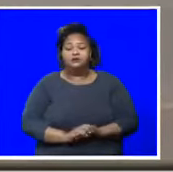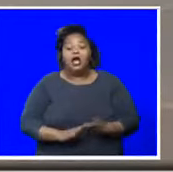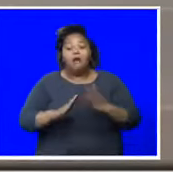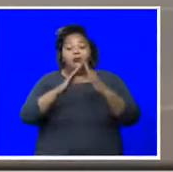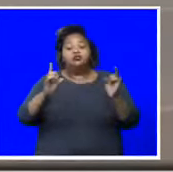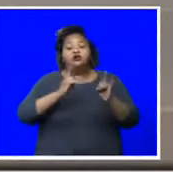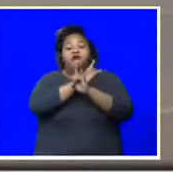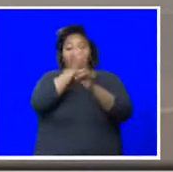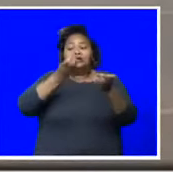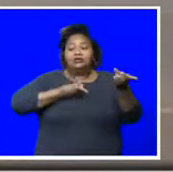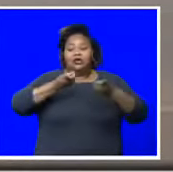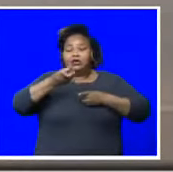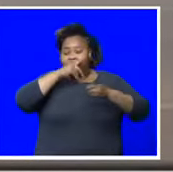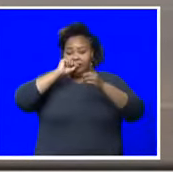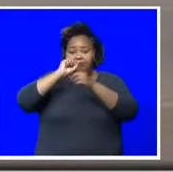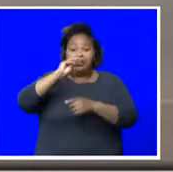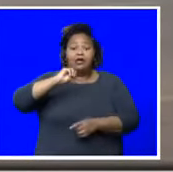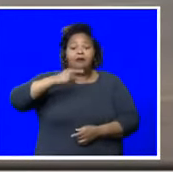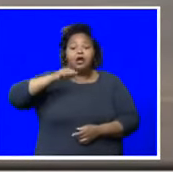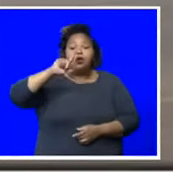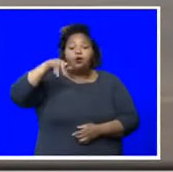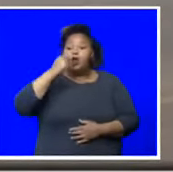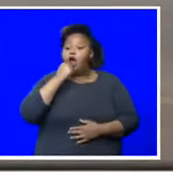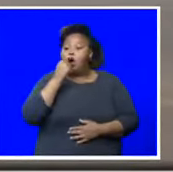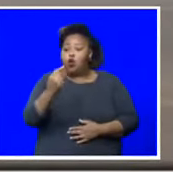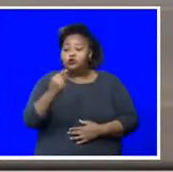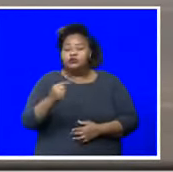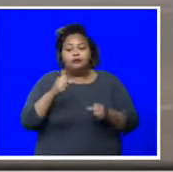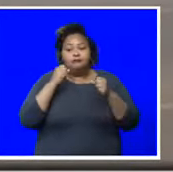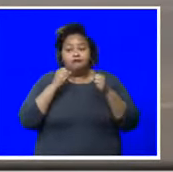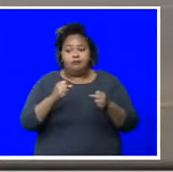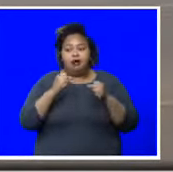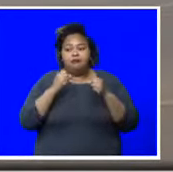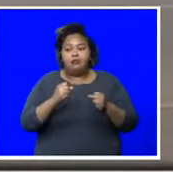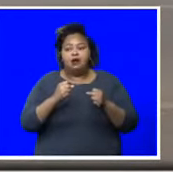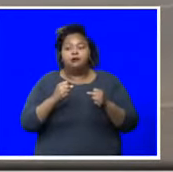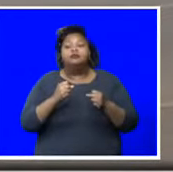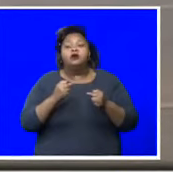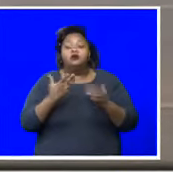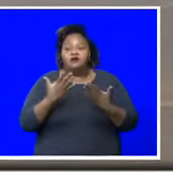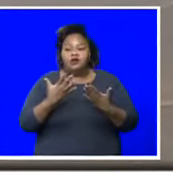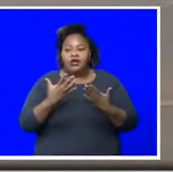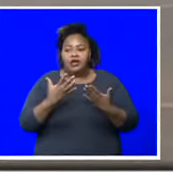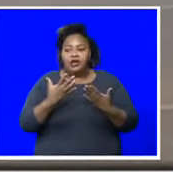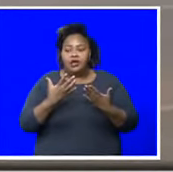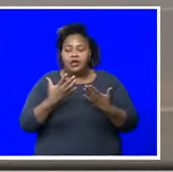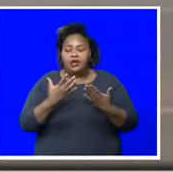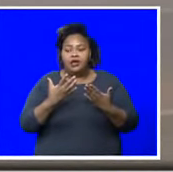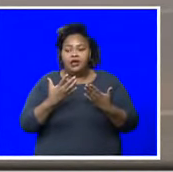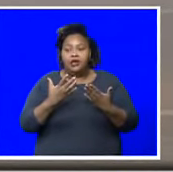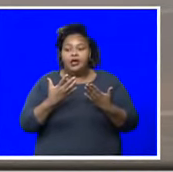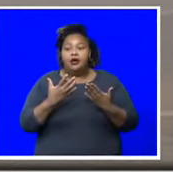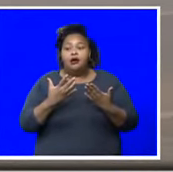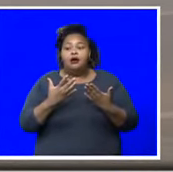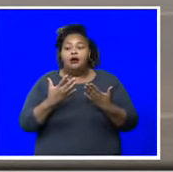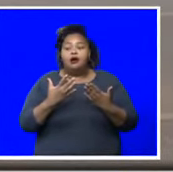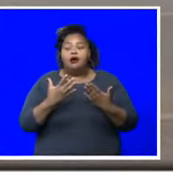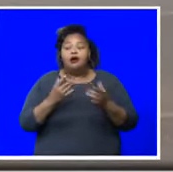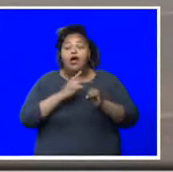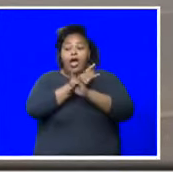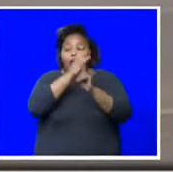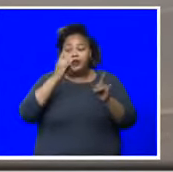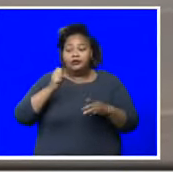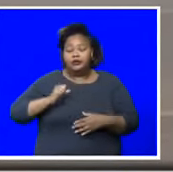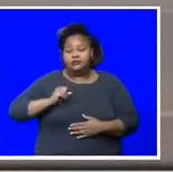uthe sikhona sidzingo kubuka itiko sekucinisa tekuphepha kulabagadza etibhedlela njengoba kucishe kwabekwa timpilo taletinye